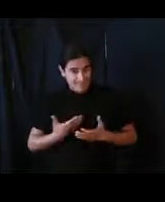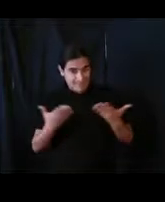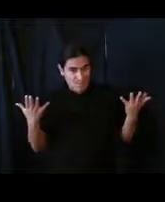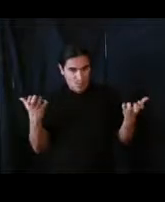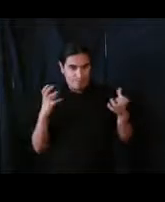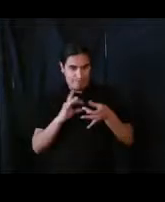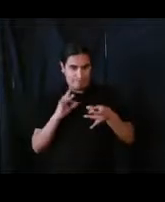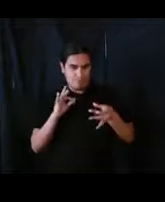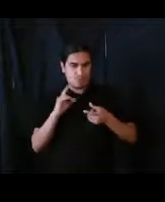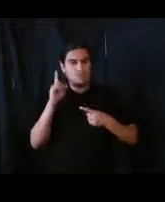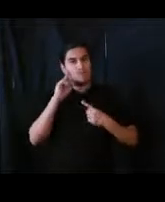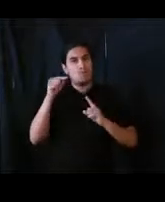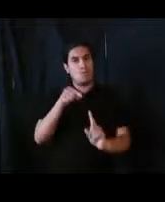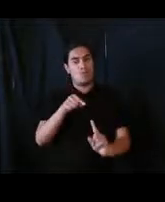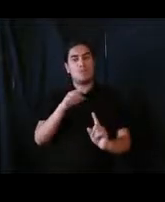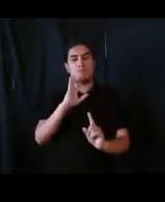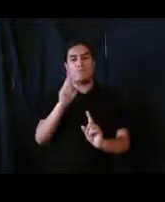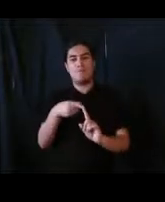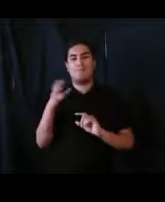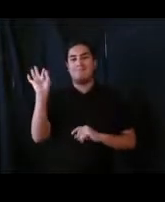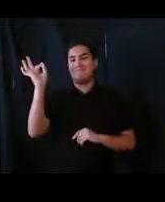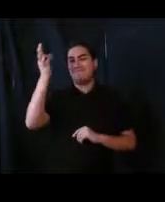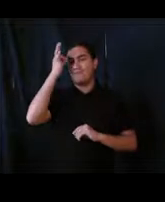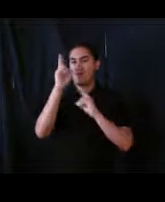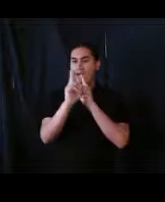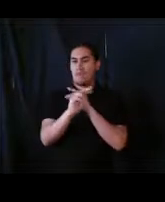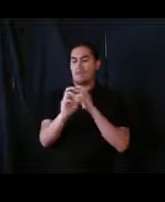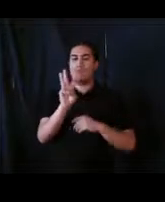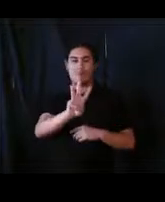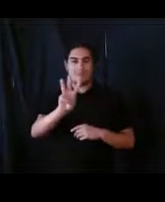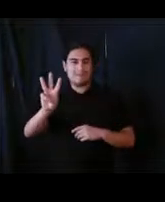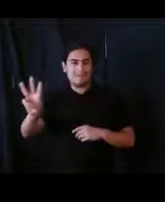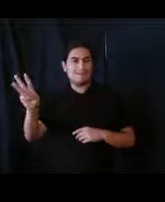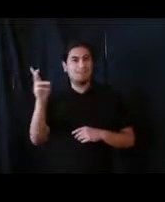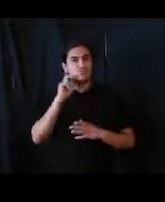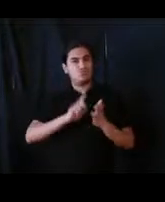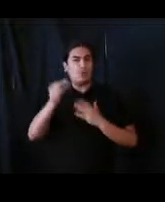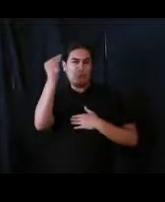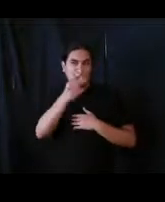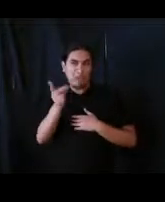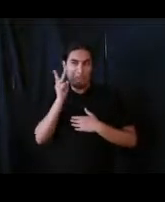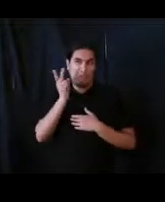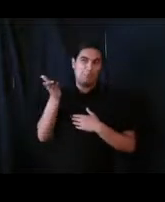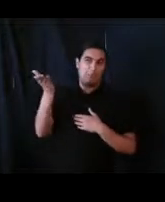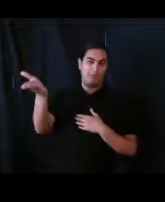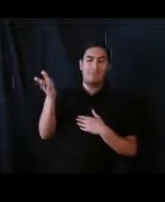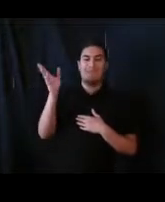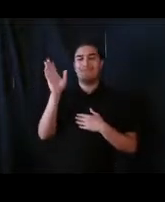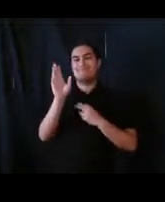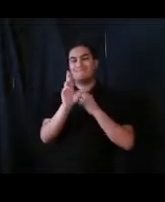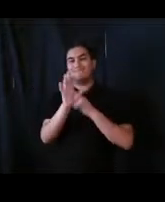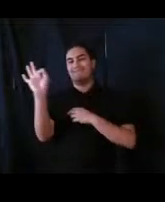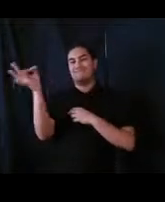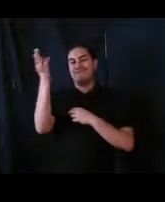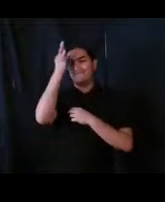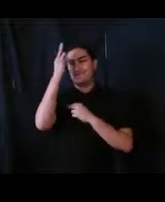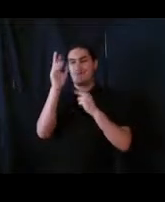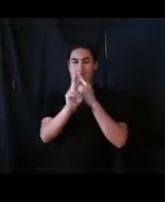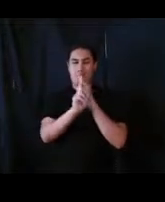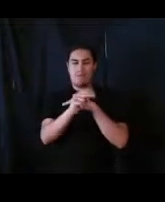talk every time about the our federal highway website check the google machine look up the federal highway there's a